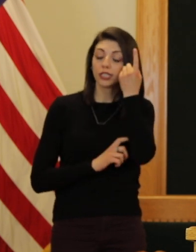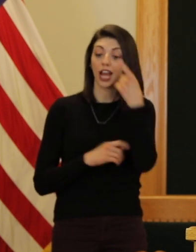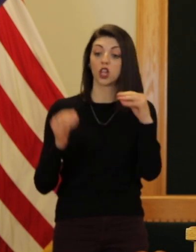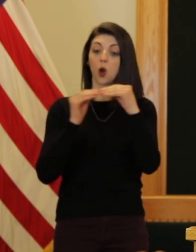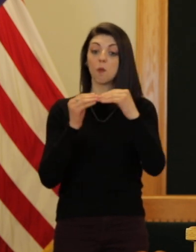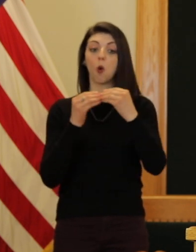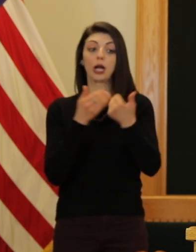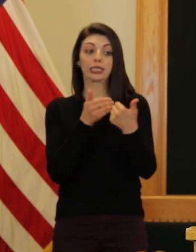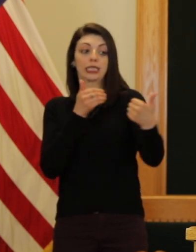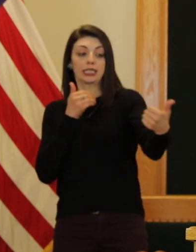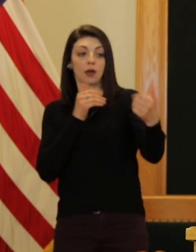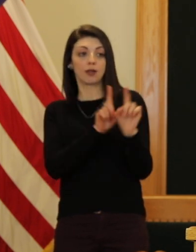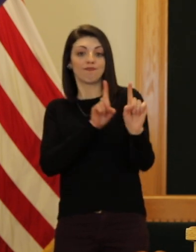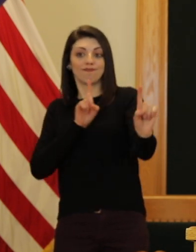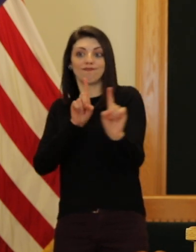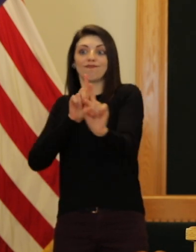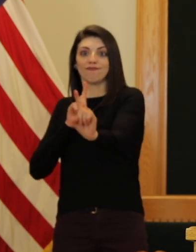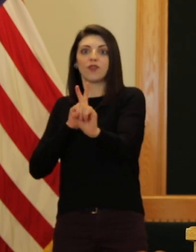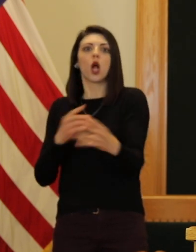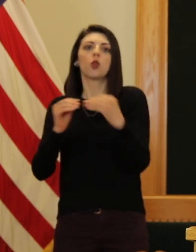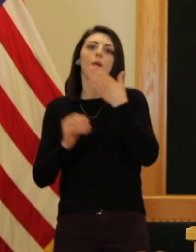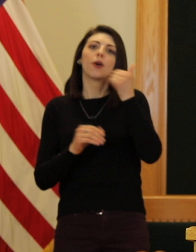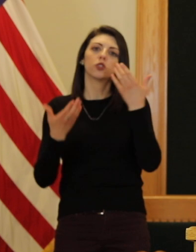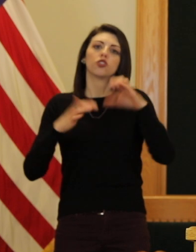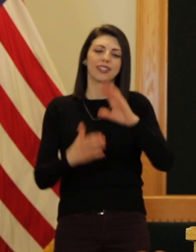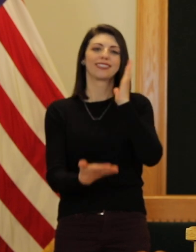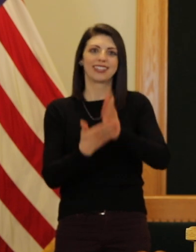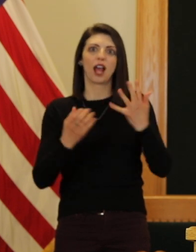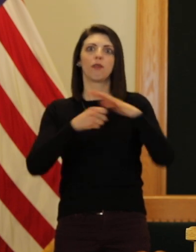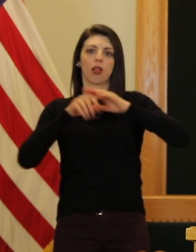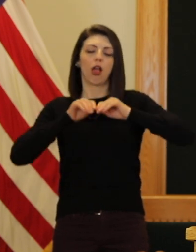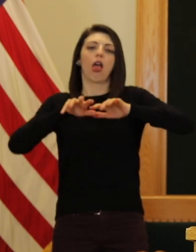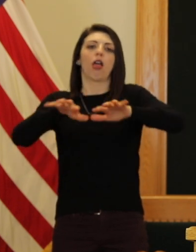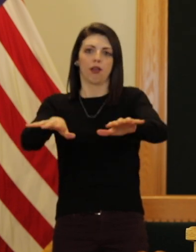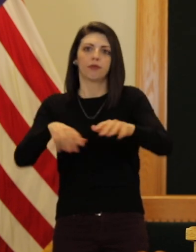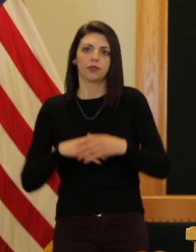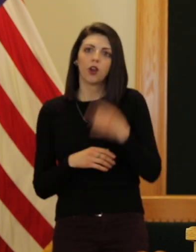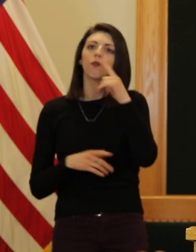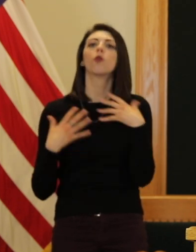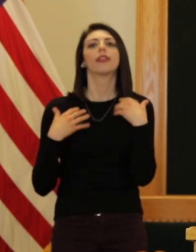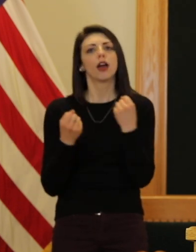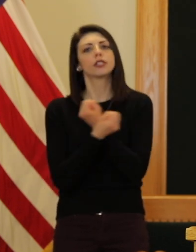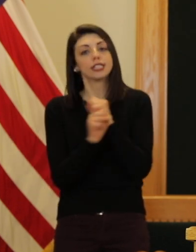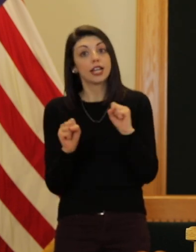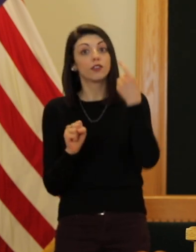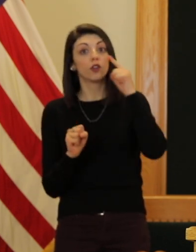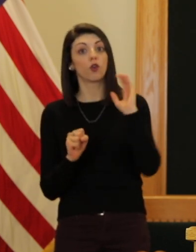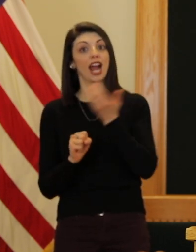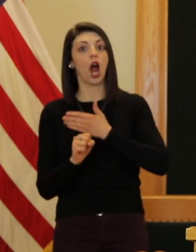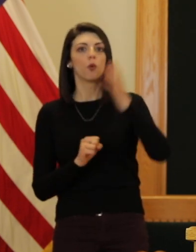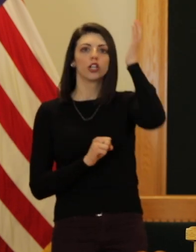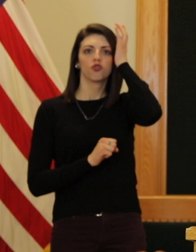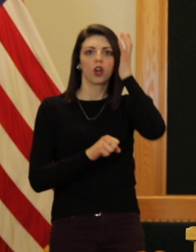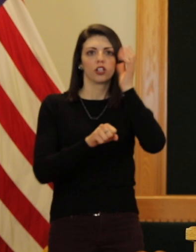people apart, the greater our chance of stopping the spread of COVID-19. For the health and safety of our solid waste personnel, as